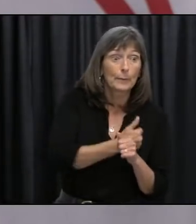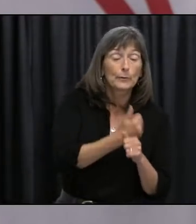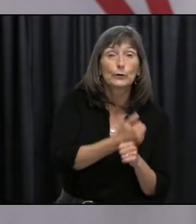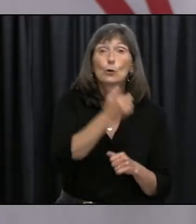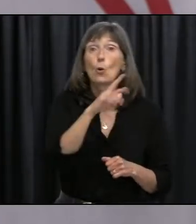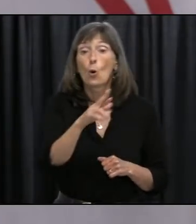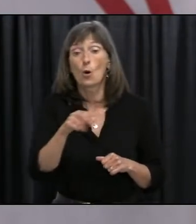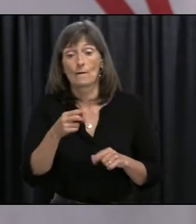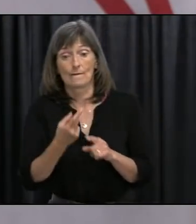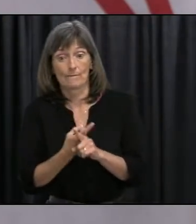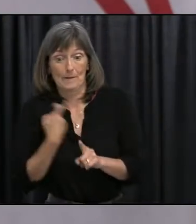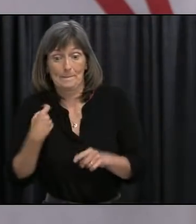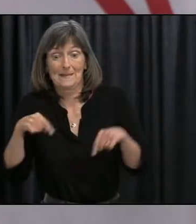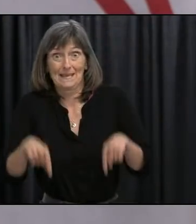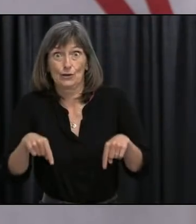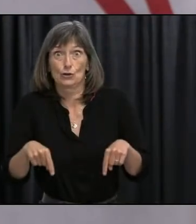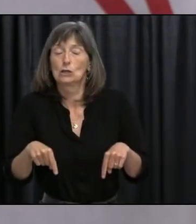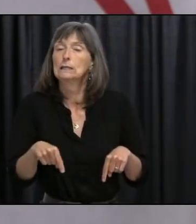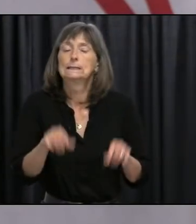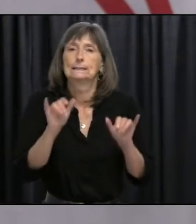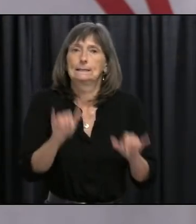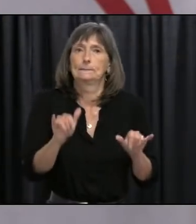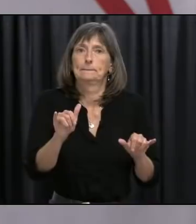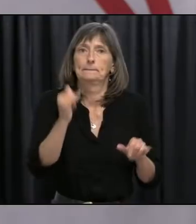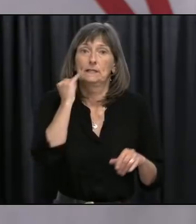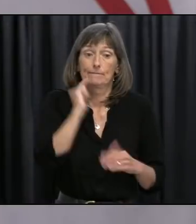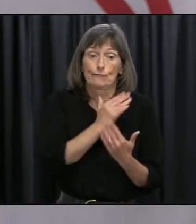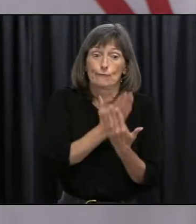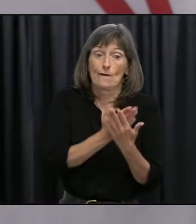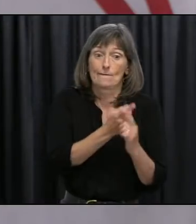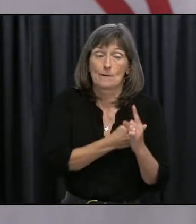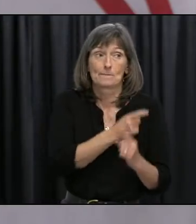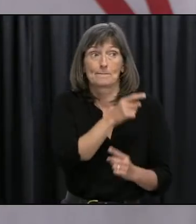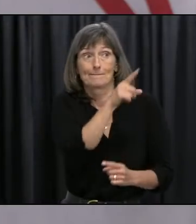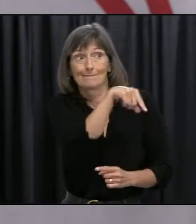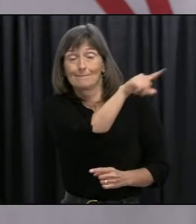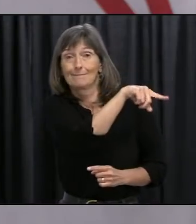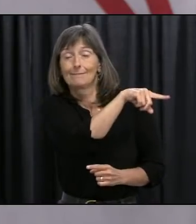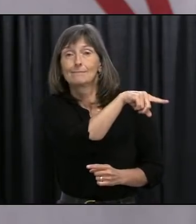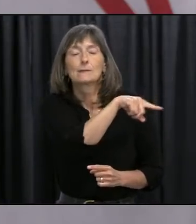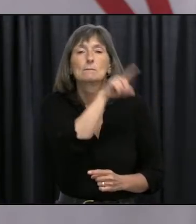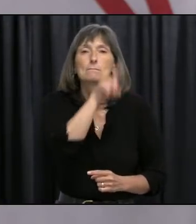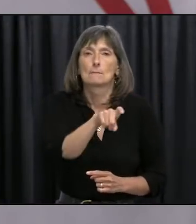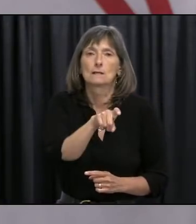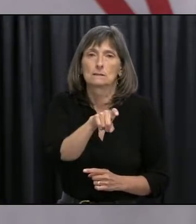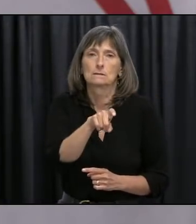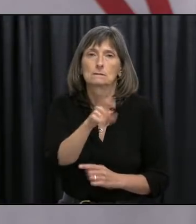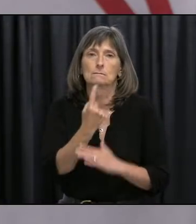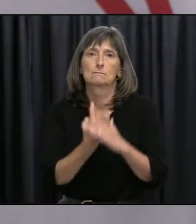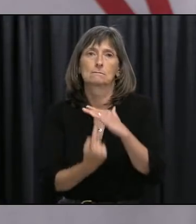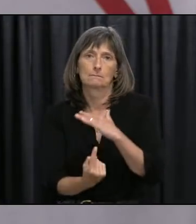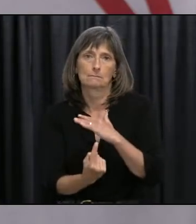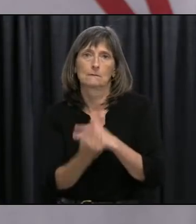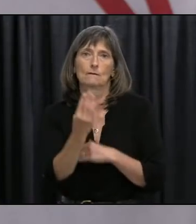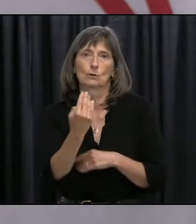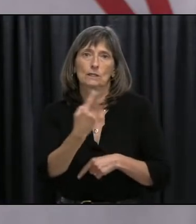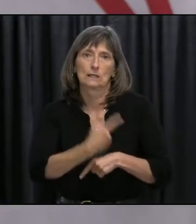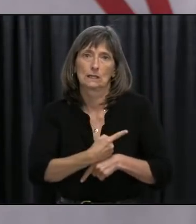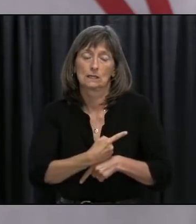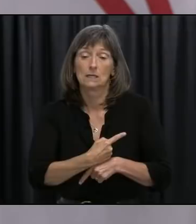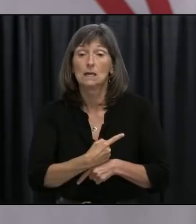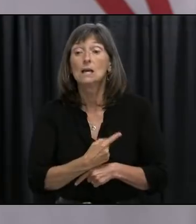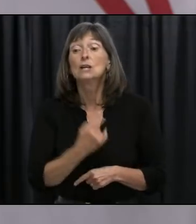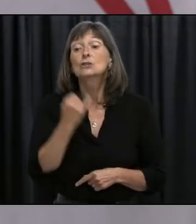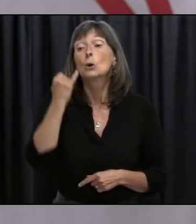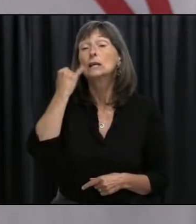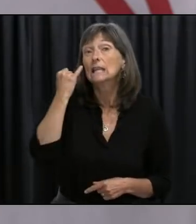Labrador, that is the restriction on travel when you come back in. So right now there's no decision on when that date would be, even if